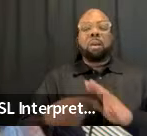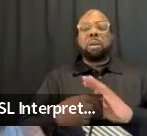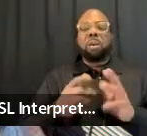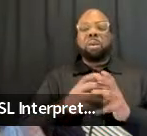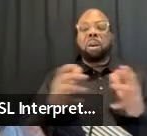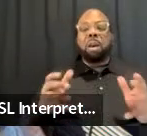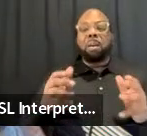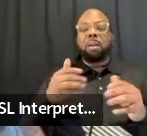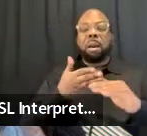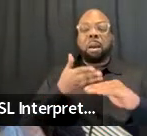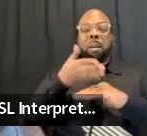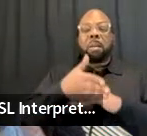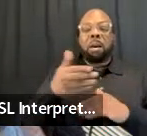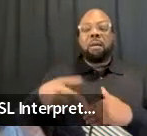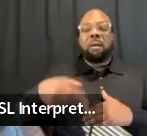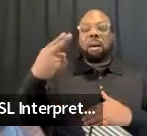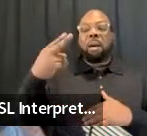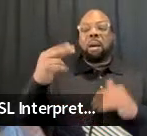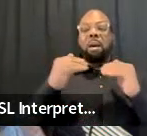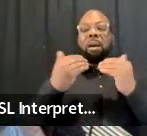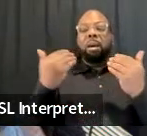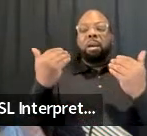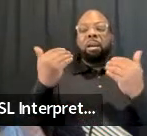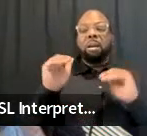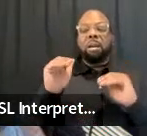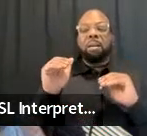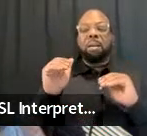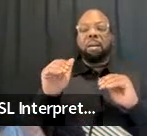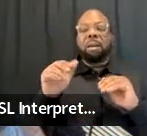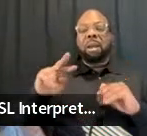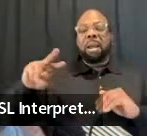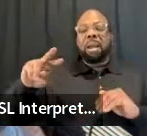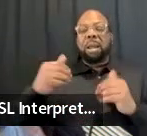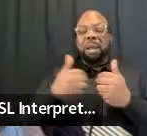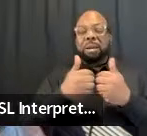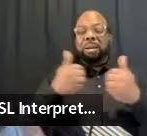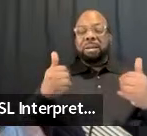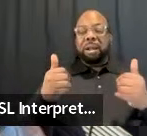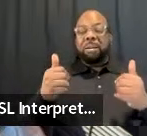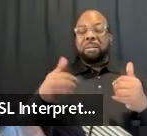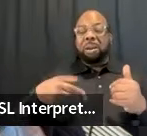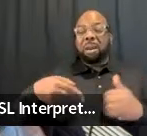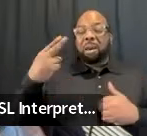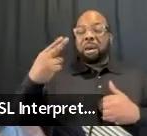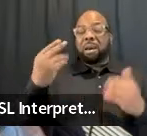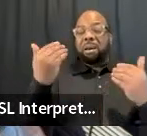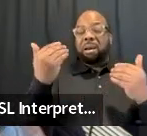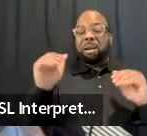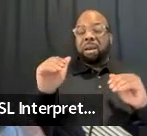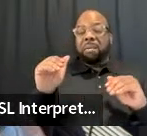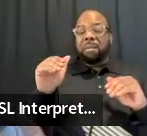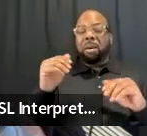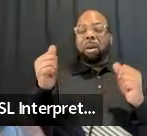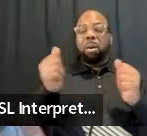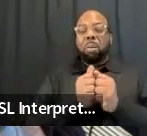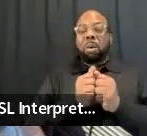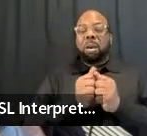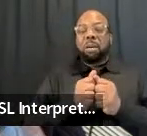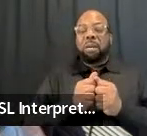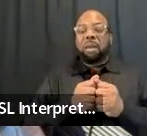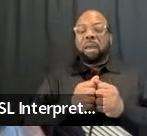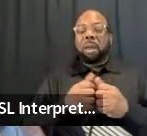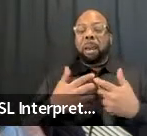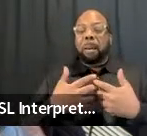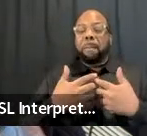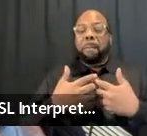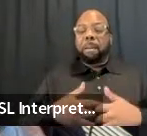cap, a separate height limit, as well as a separate height limit on the rooftop mechanical equipment.